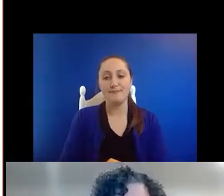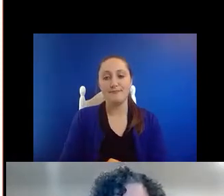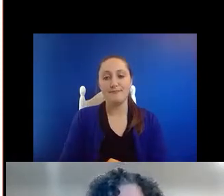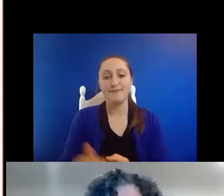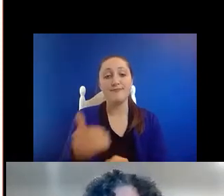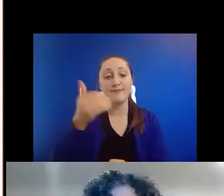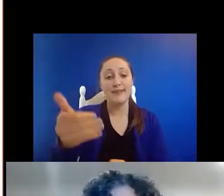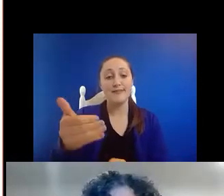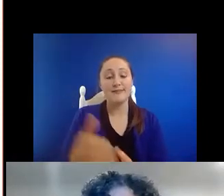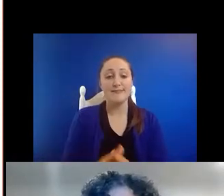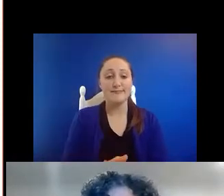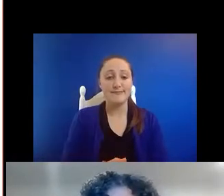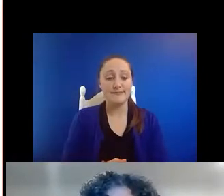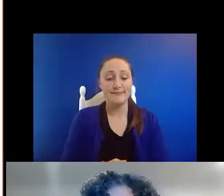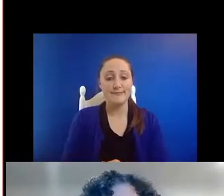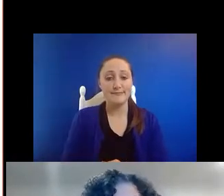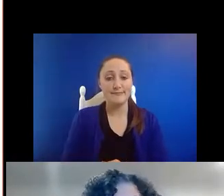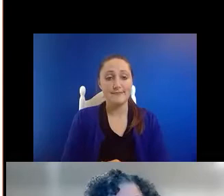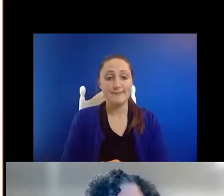Next slide.